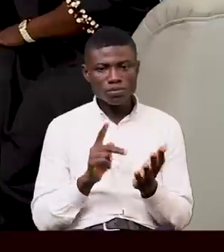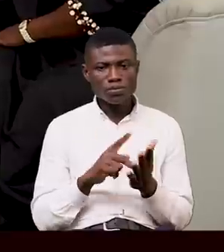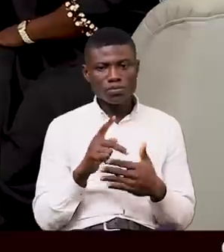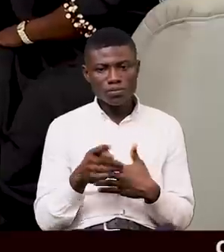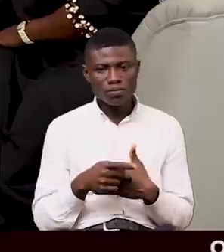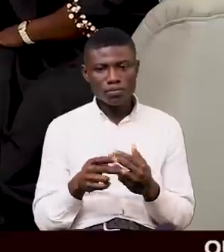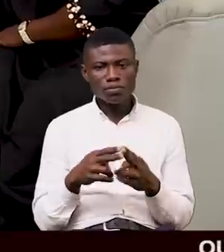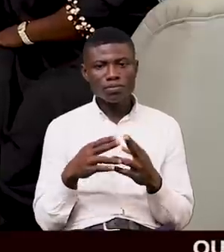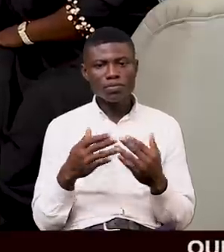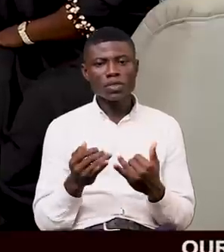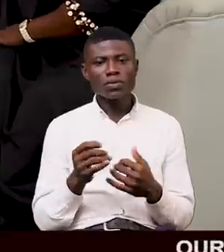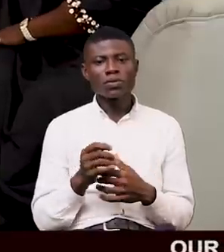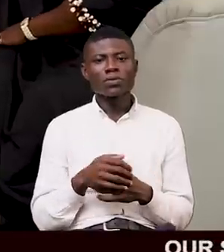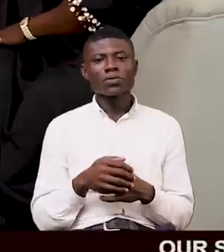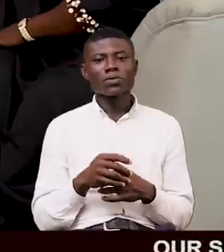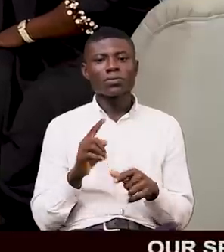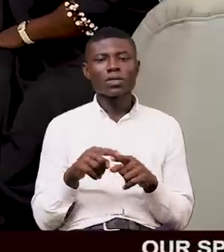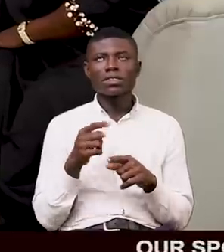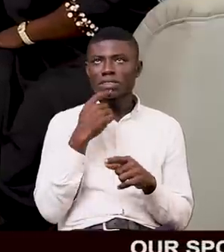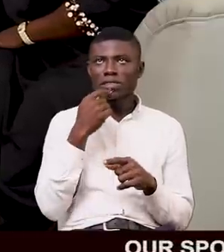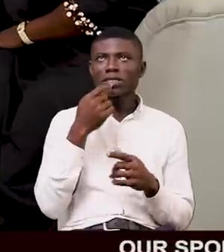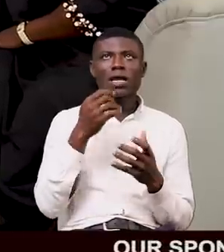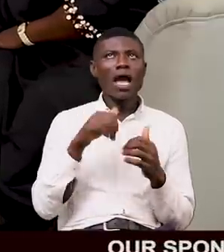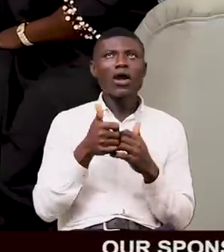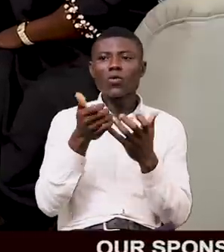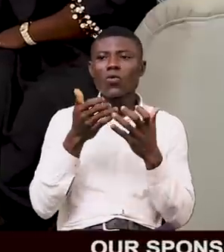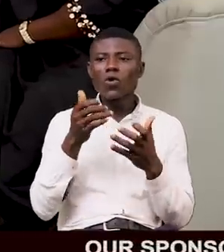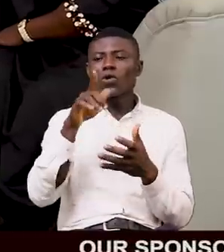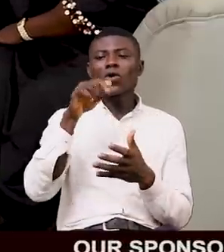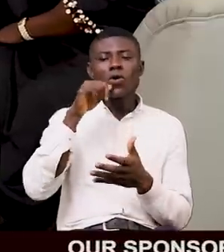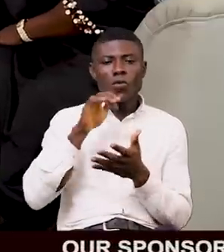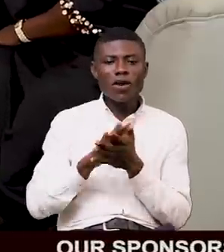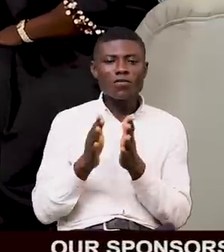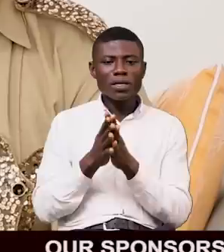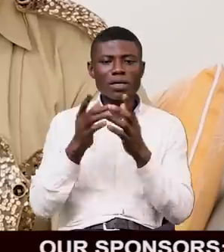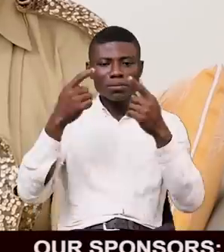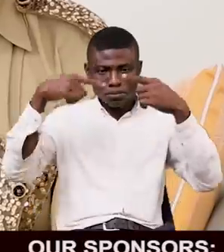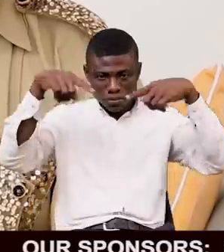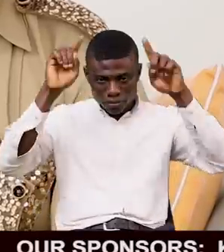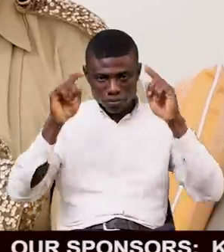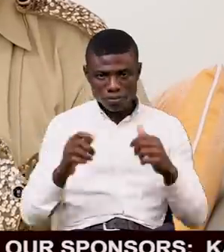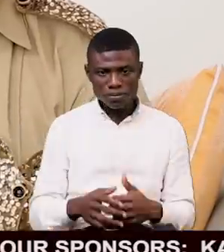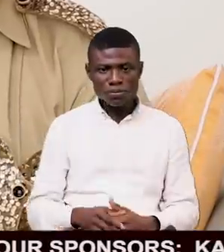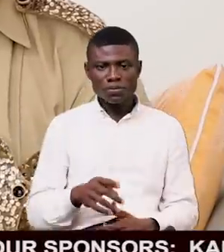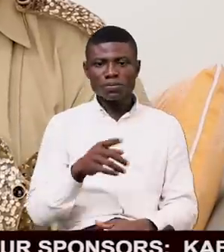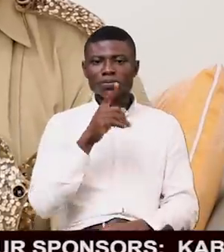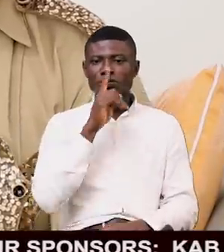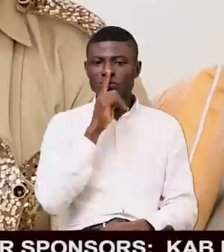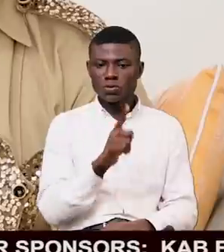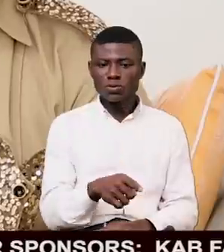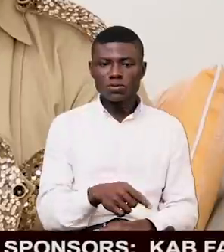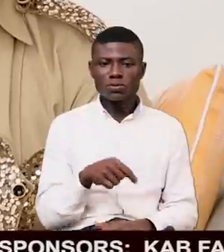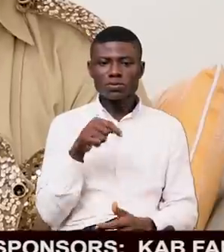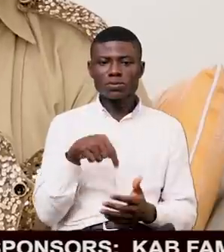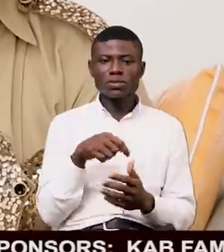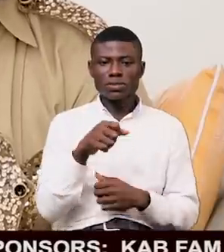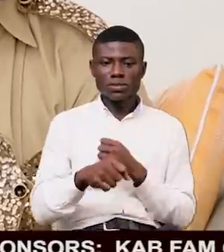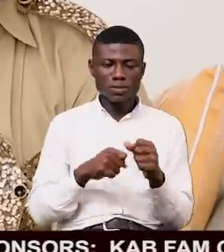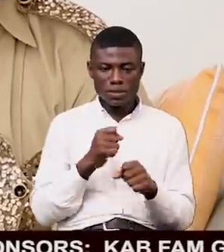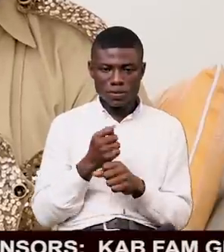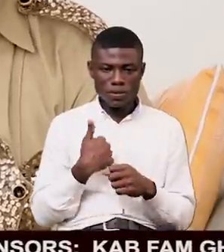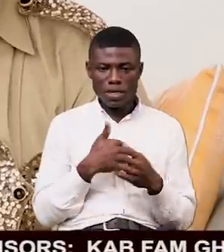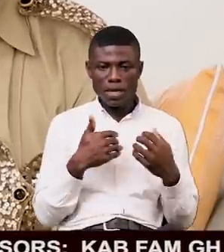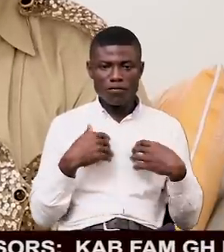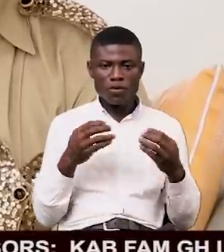Enti, ehina apese, udi osi nyame fana nko sosro pa. Nehina wupi ya ni kwenye? no crane a few way it was she shall be